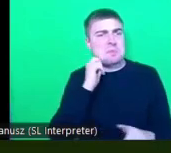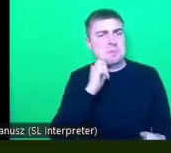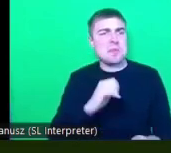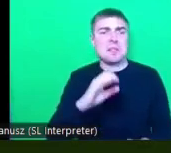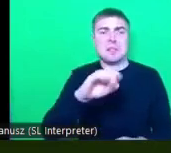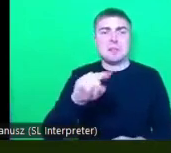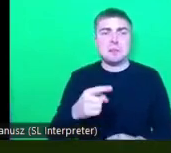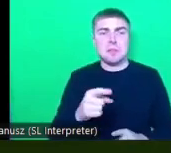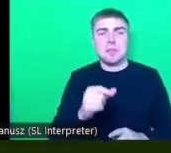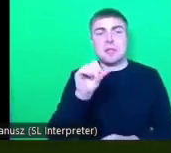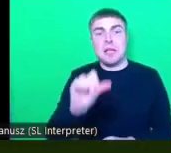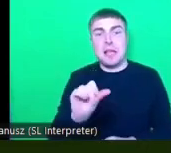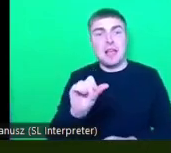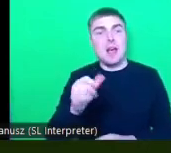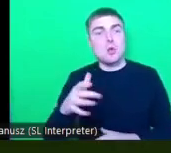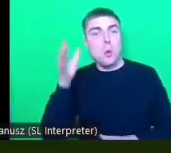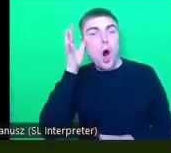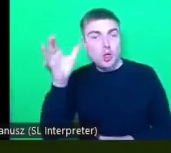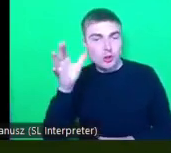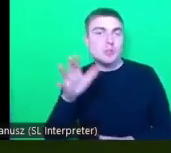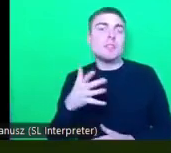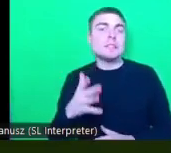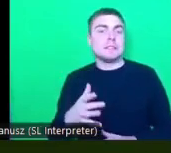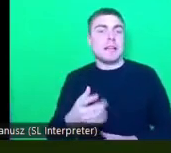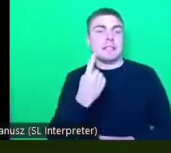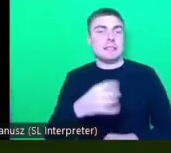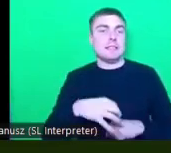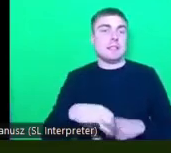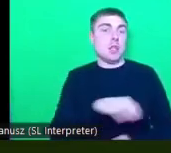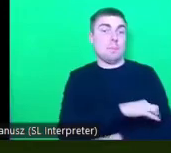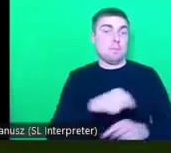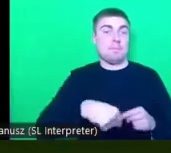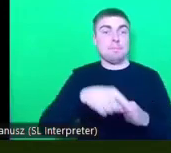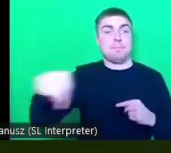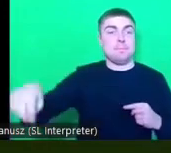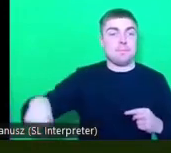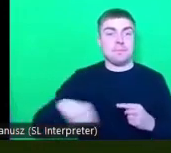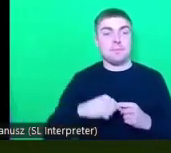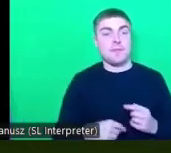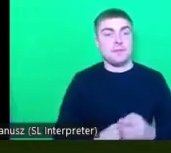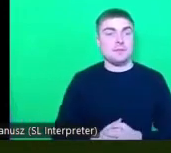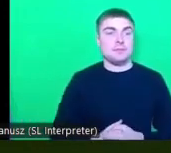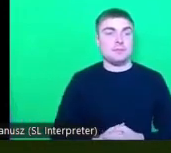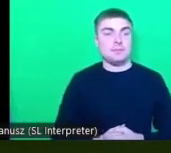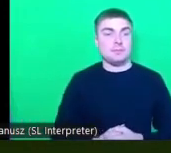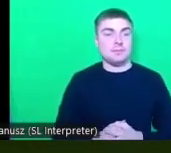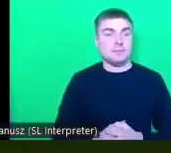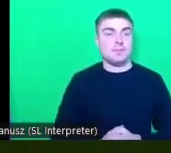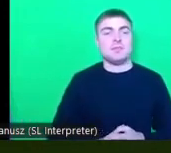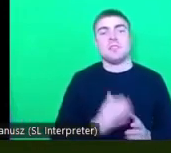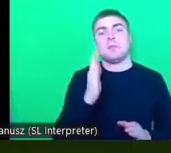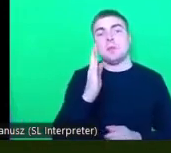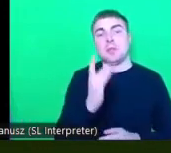but due to that wolves kill fewer individuals, but also on a smaller territories, we